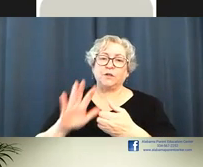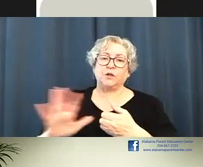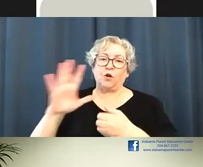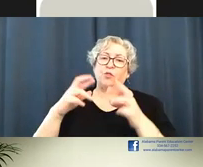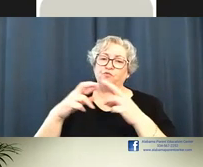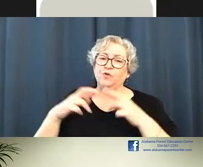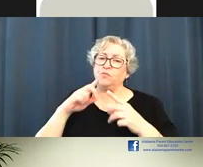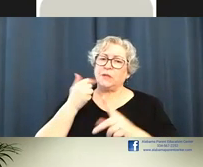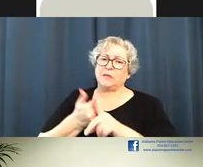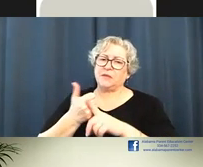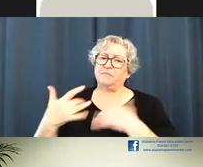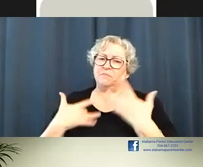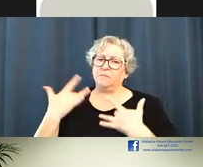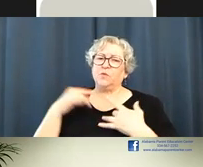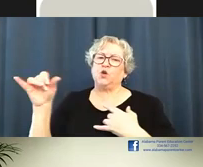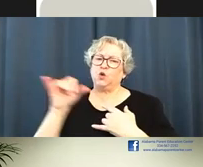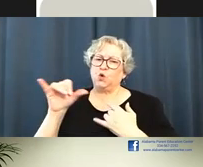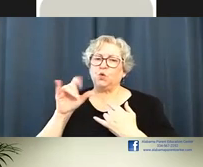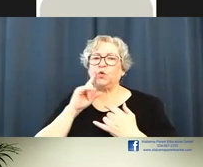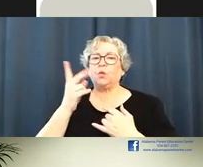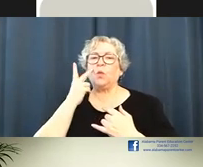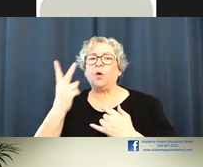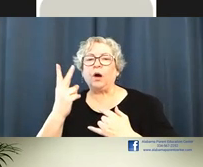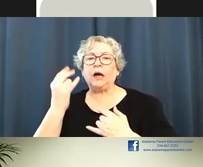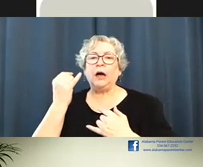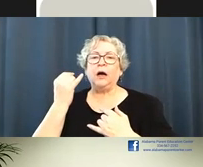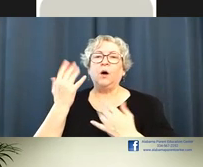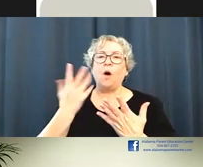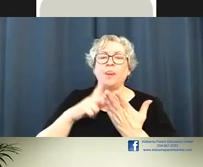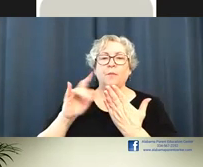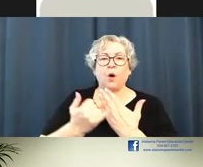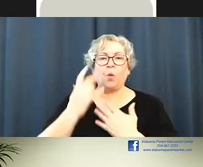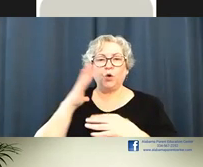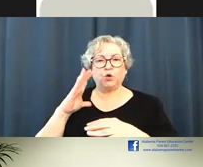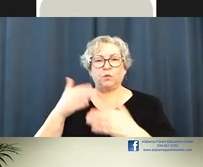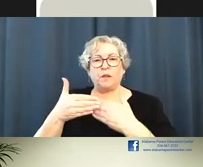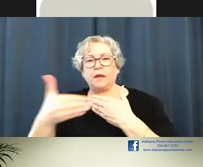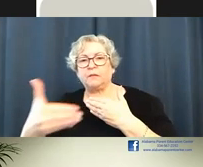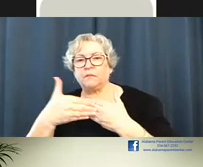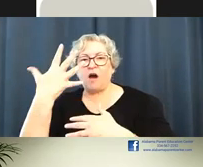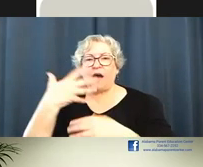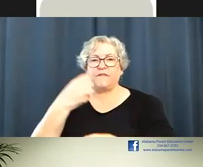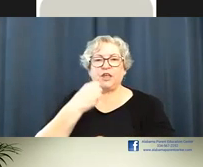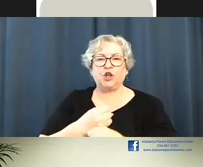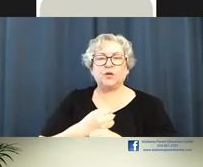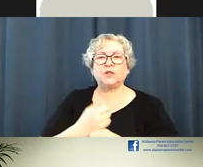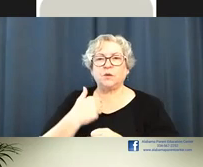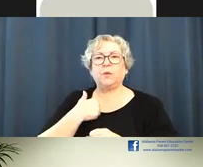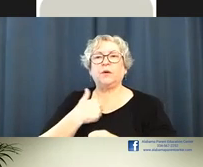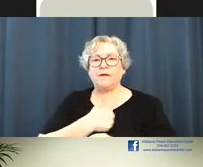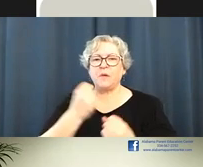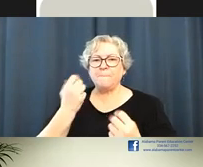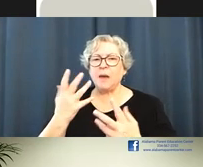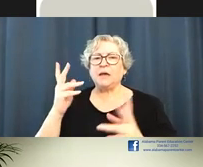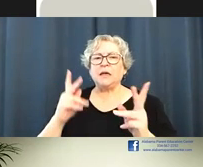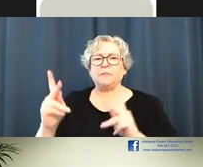very excited about looking to see what the project will do over the next 5 years. And we have many